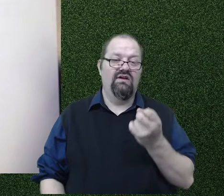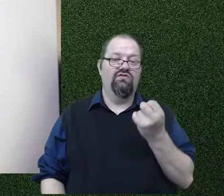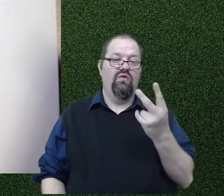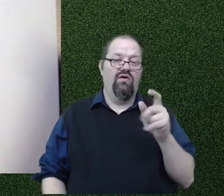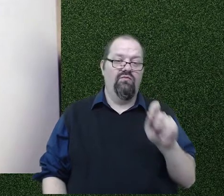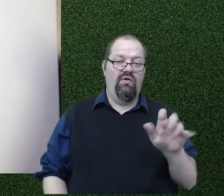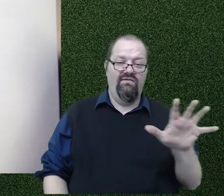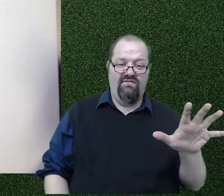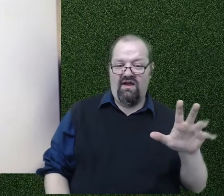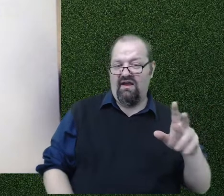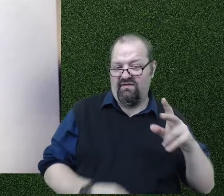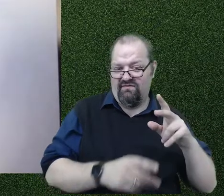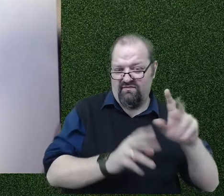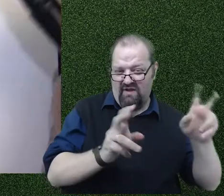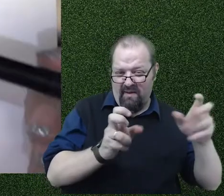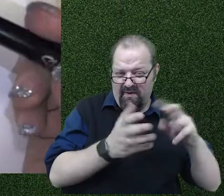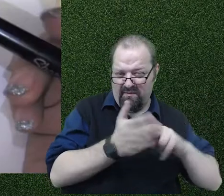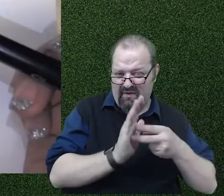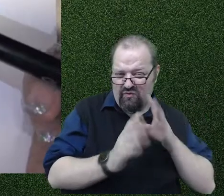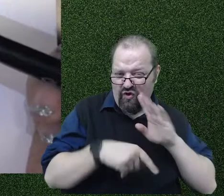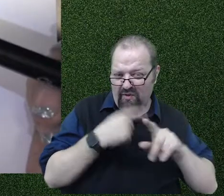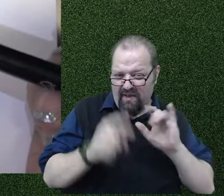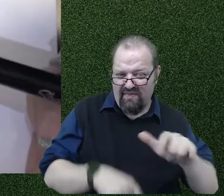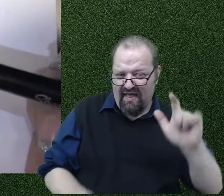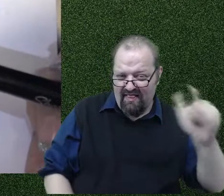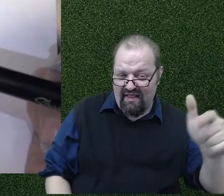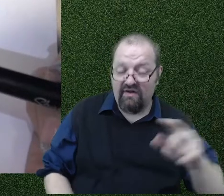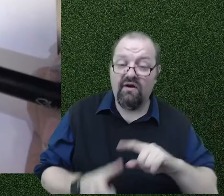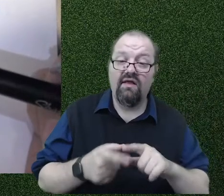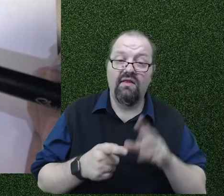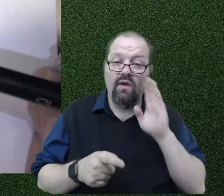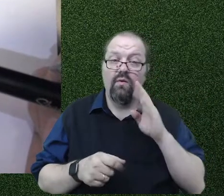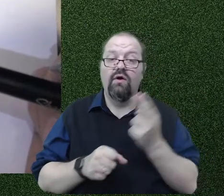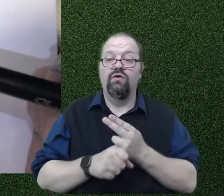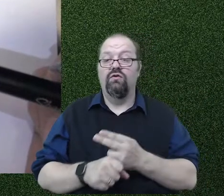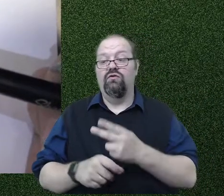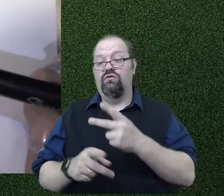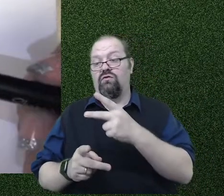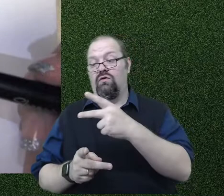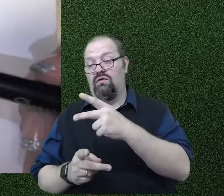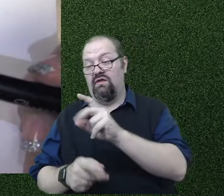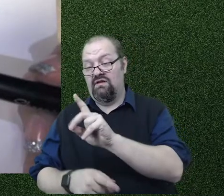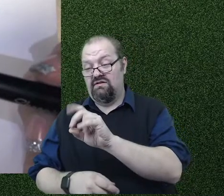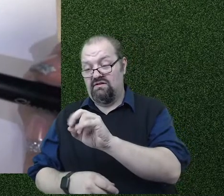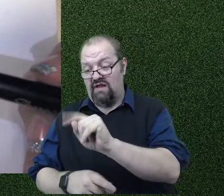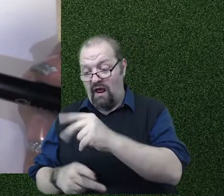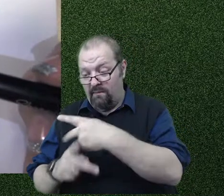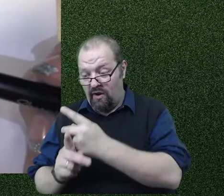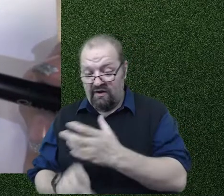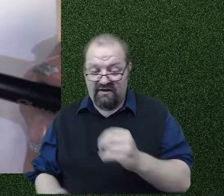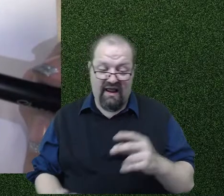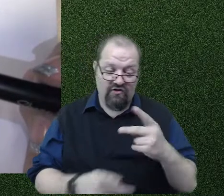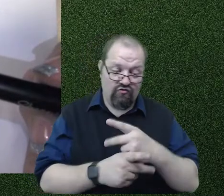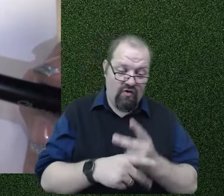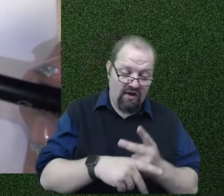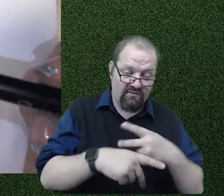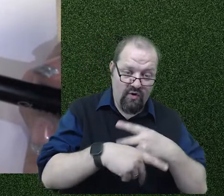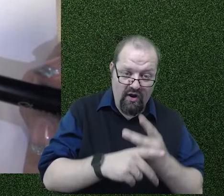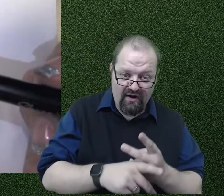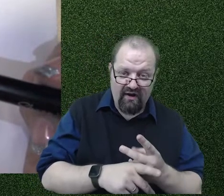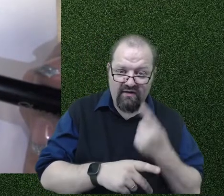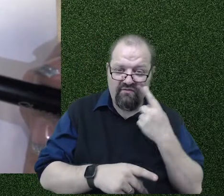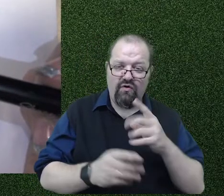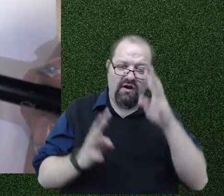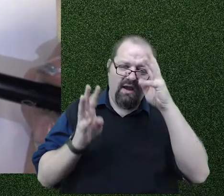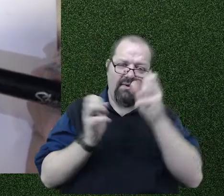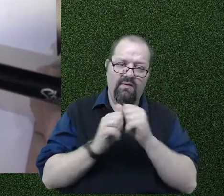do that later. And then we will use both dot product and cross product to call to come up with a formula of what's called